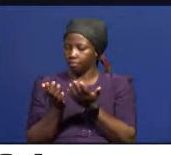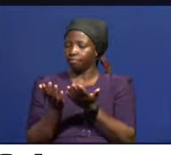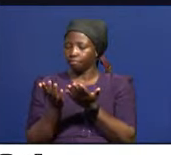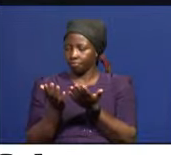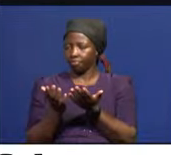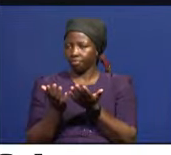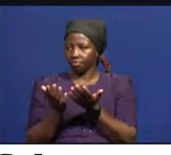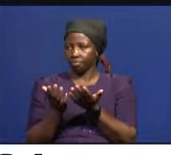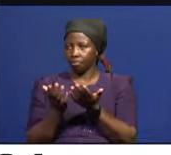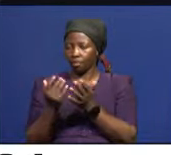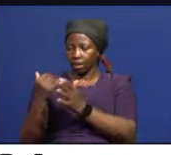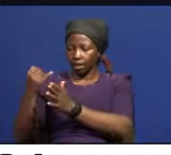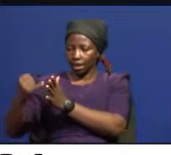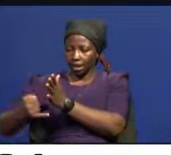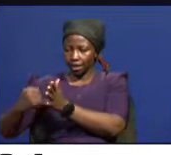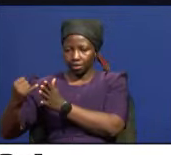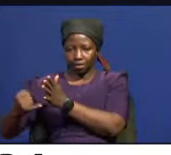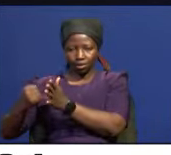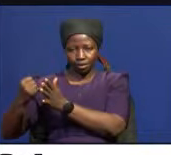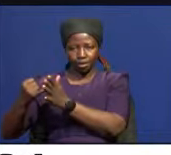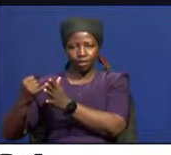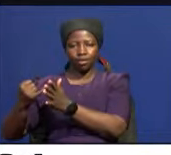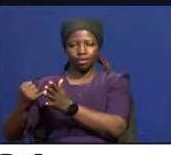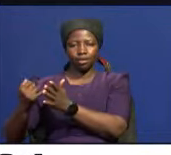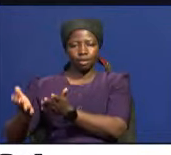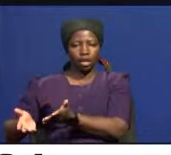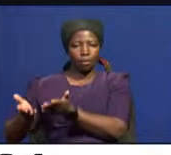powering industrialization.